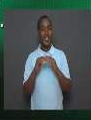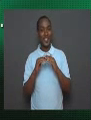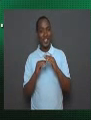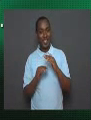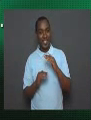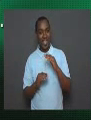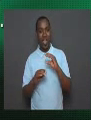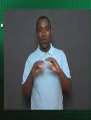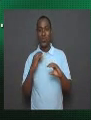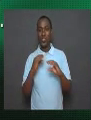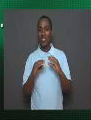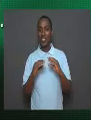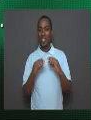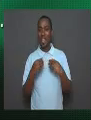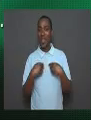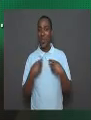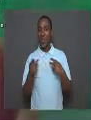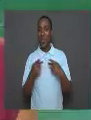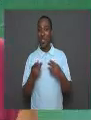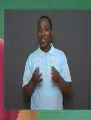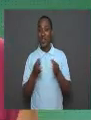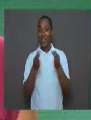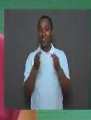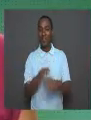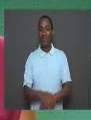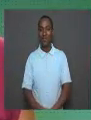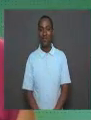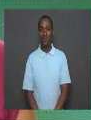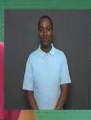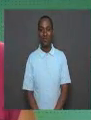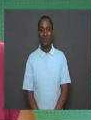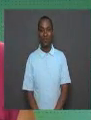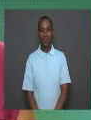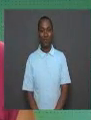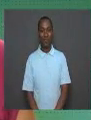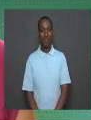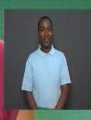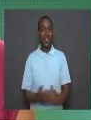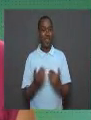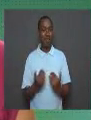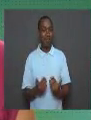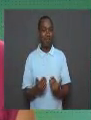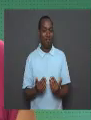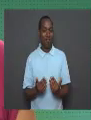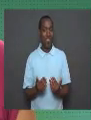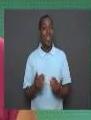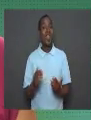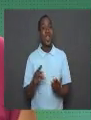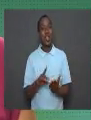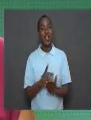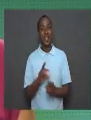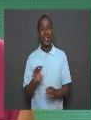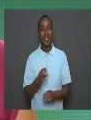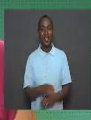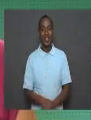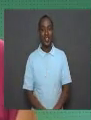lower concentration of particles. Now that we have reviewed that process,